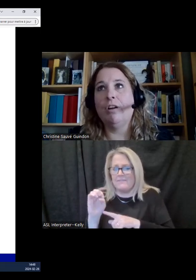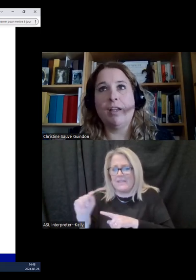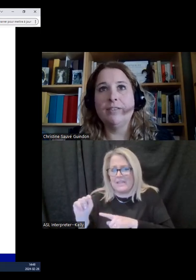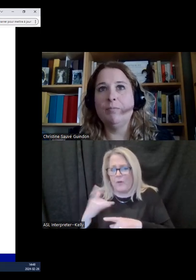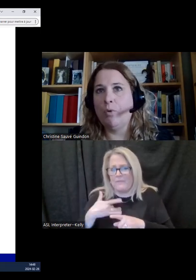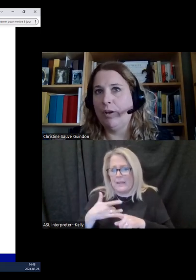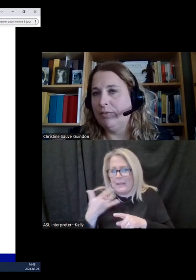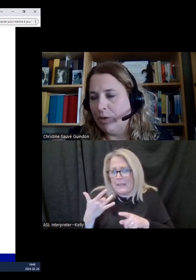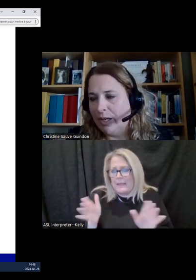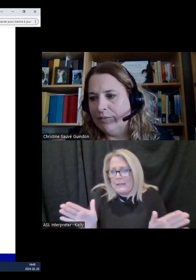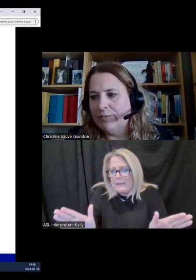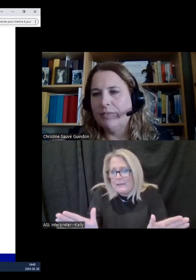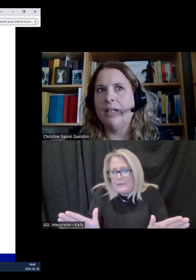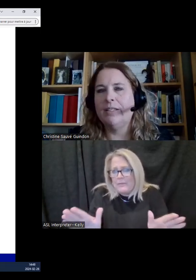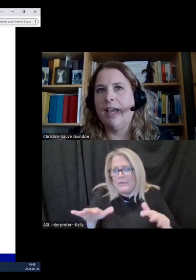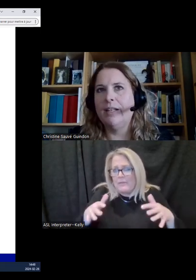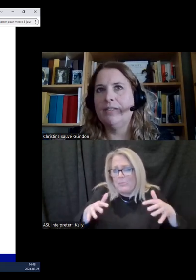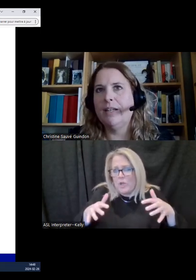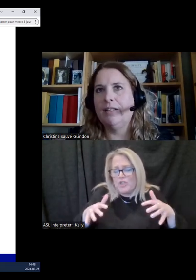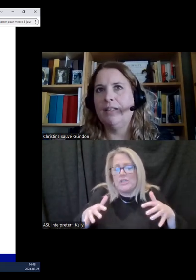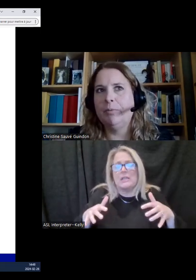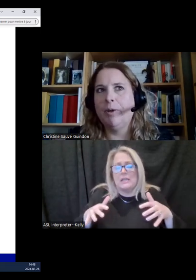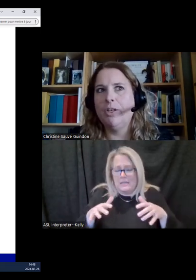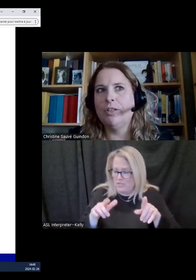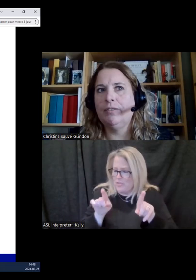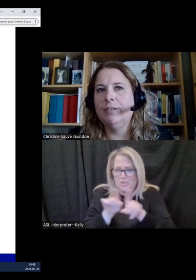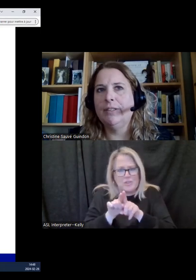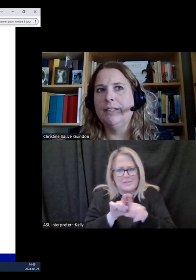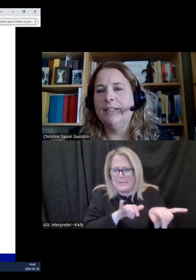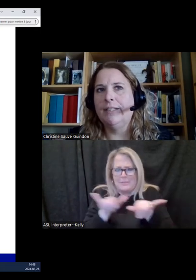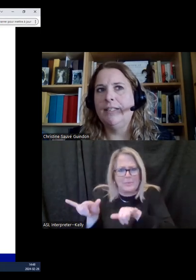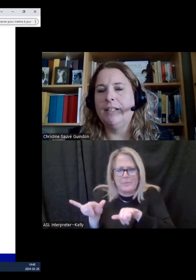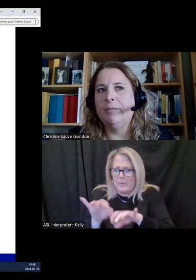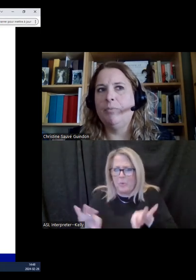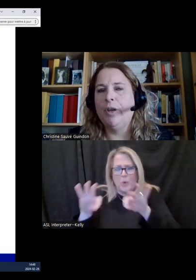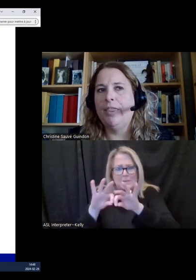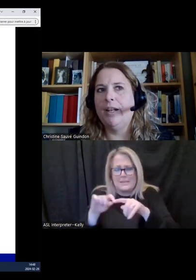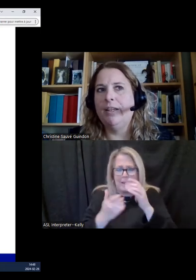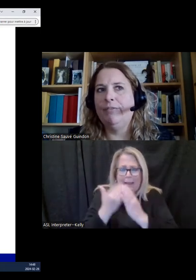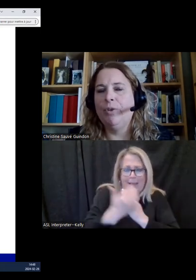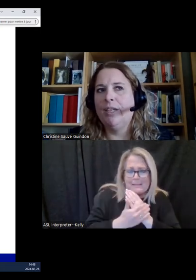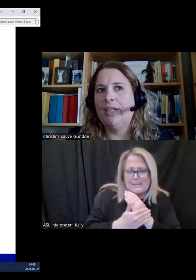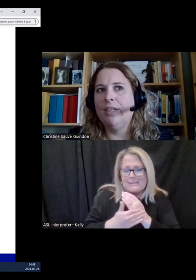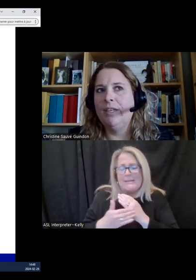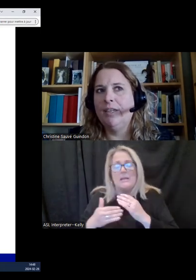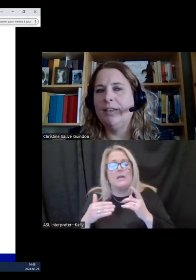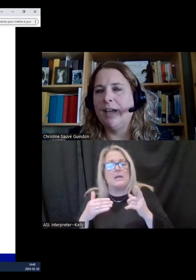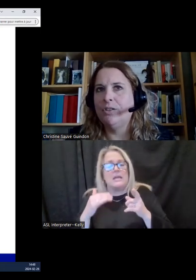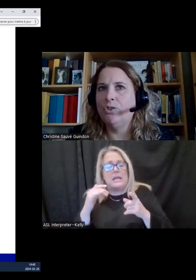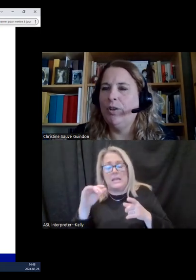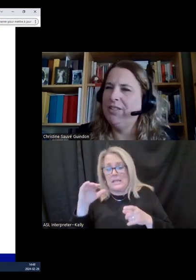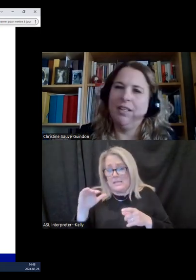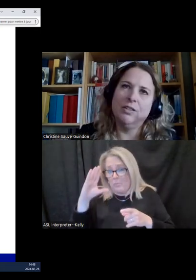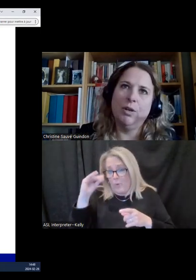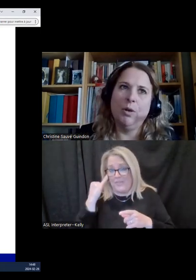are as important, right, as the hands in tactile exploration. He's a little boy that he has